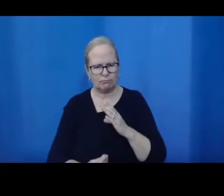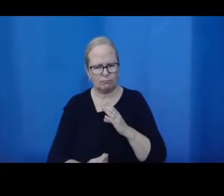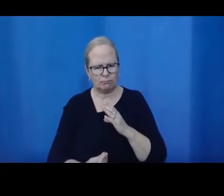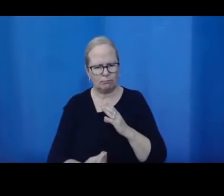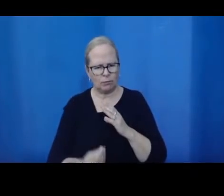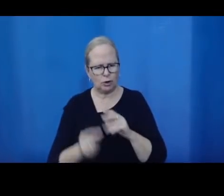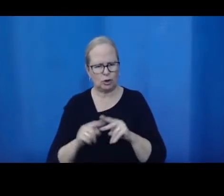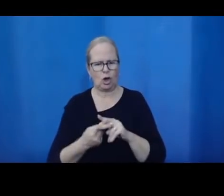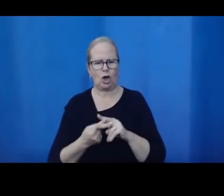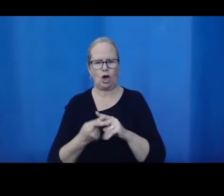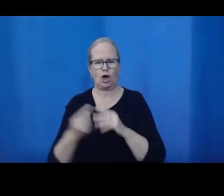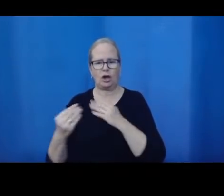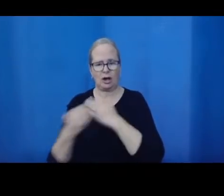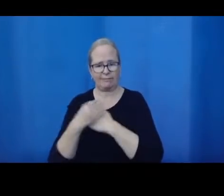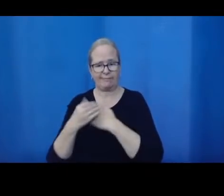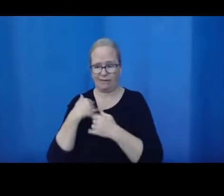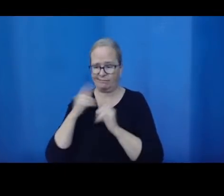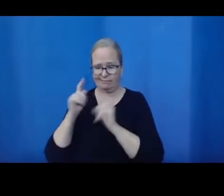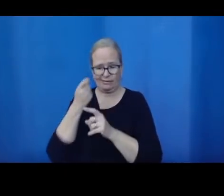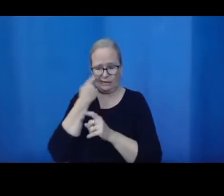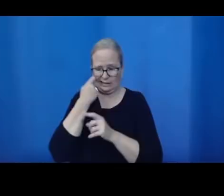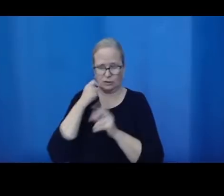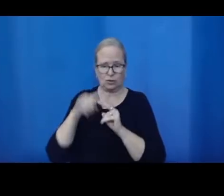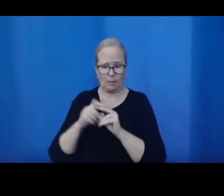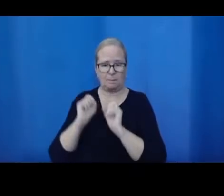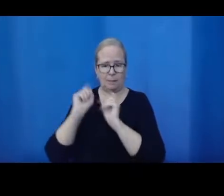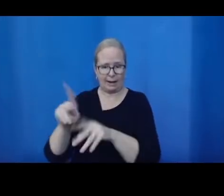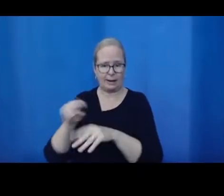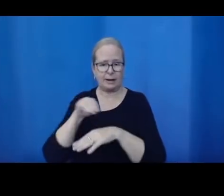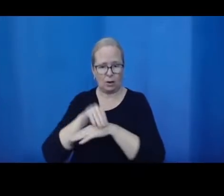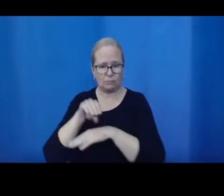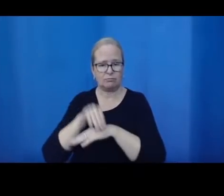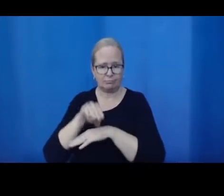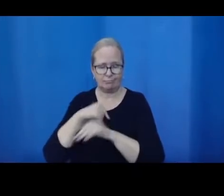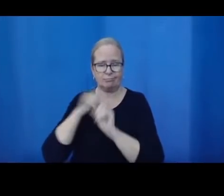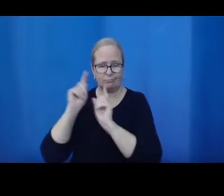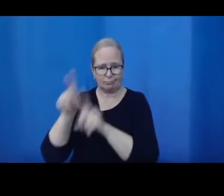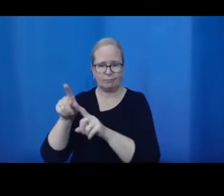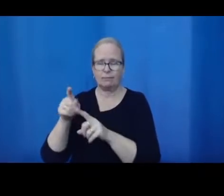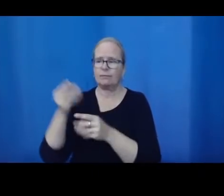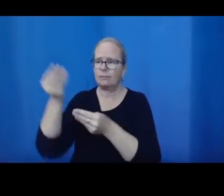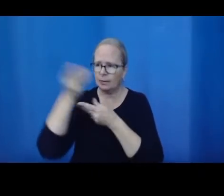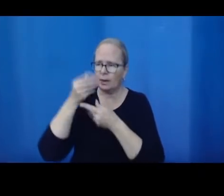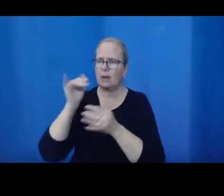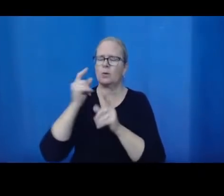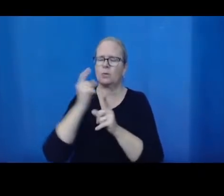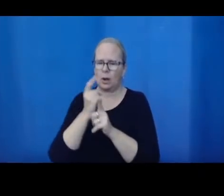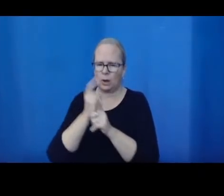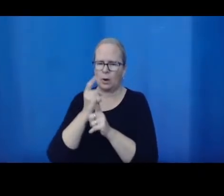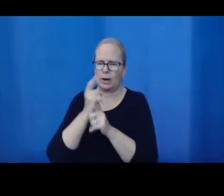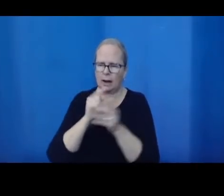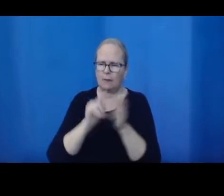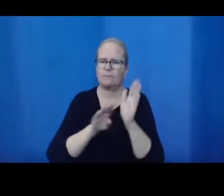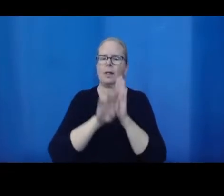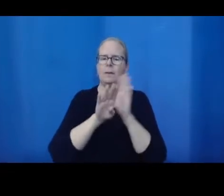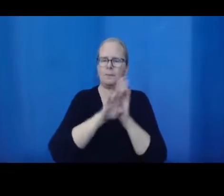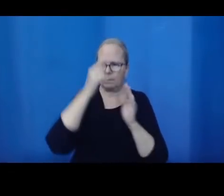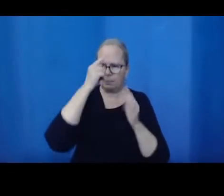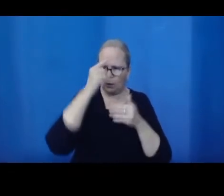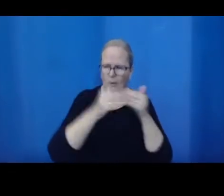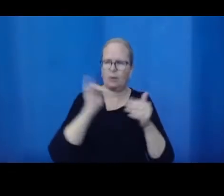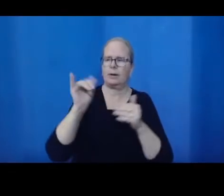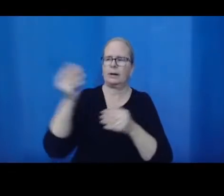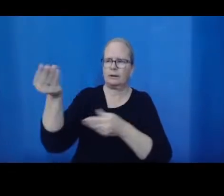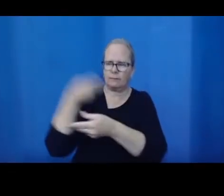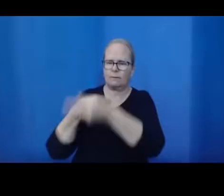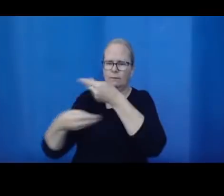and who can help me with skill building. And so that I'm also just not trying to put all of that on my partner. I think that's maybe a little bit too much to ask of anyone's